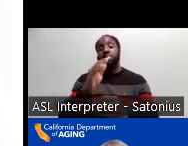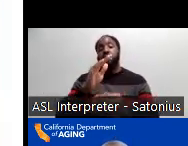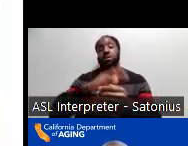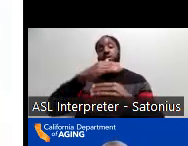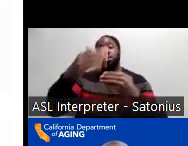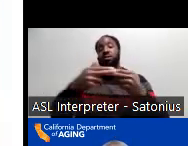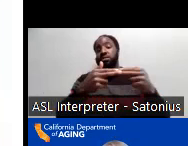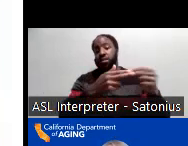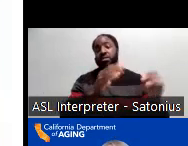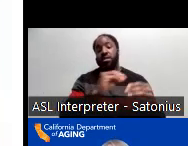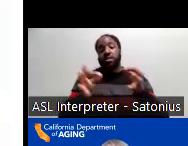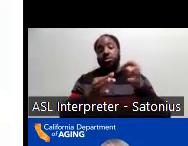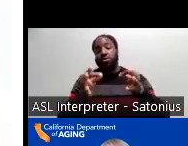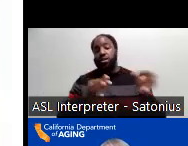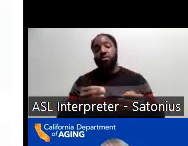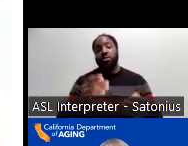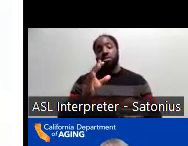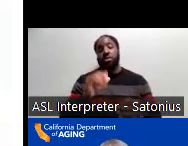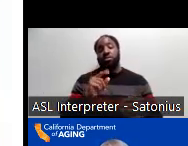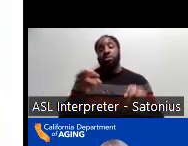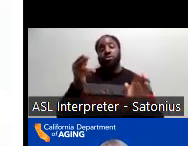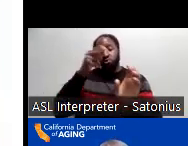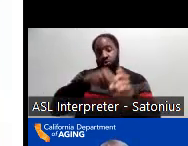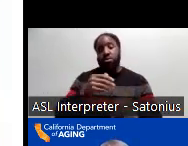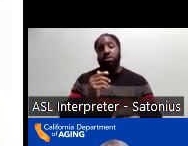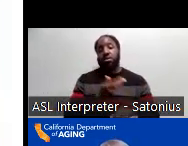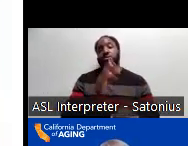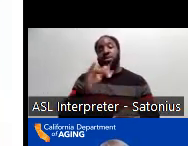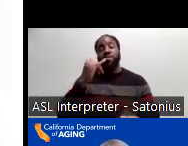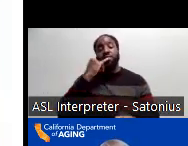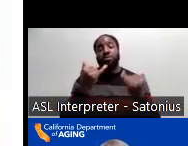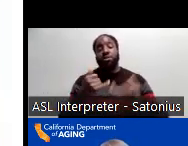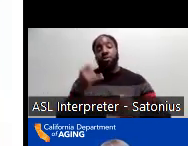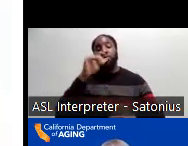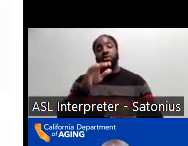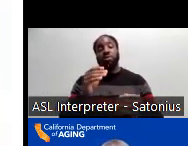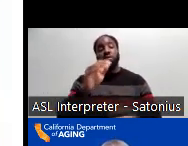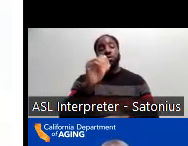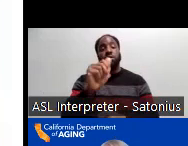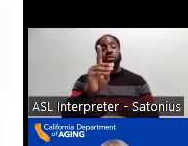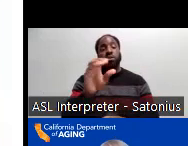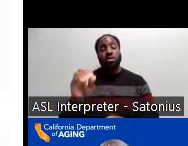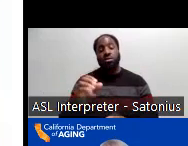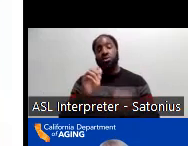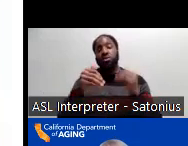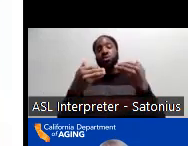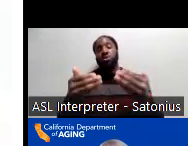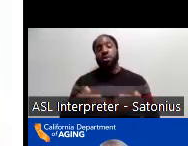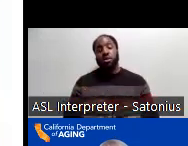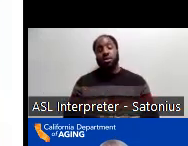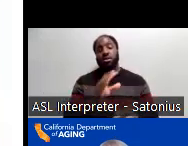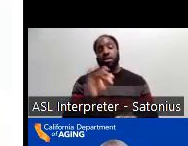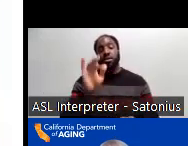shares instructions. If you are joining us by phone today for your audio, you can go ahead and